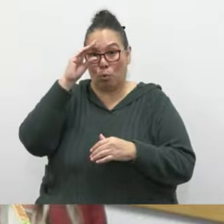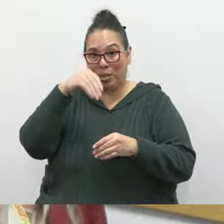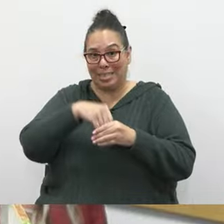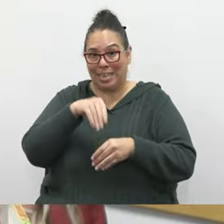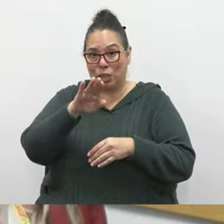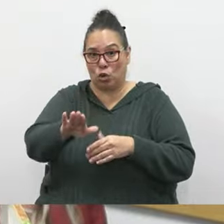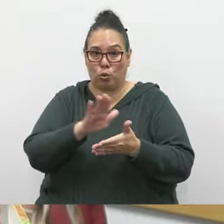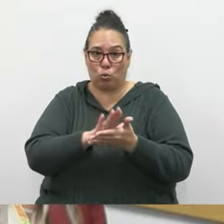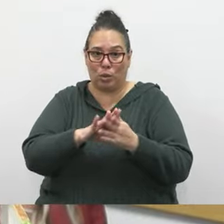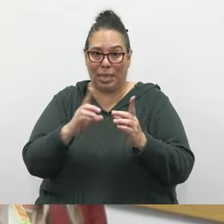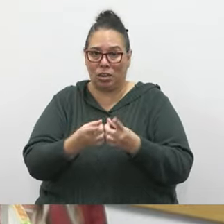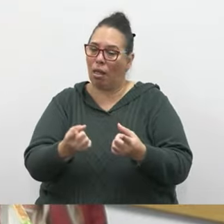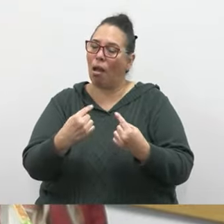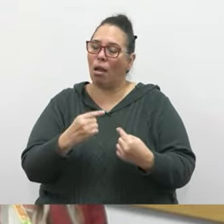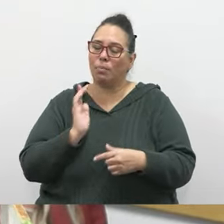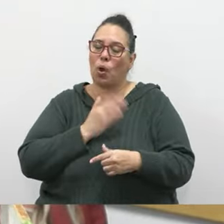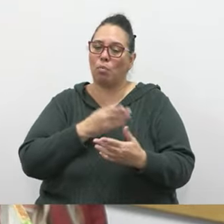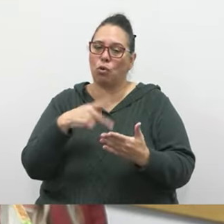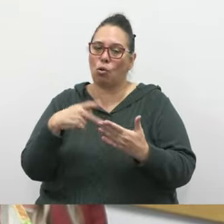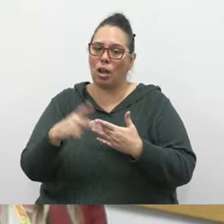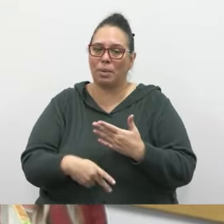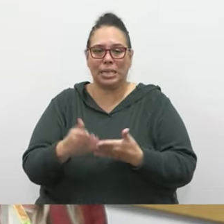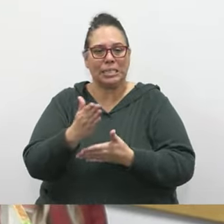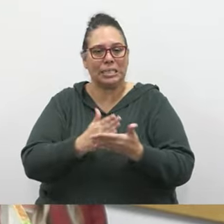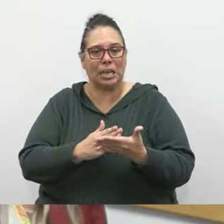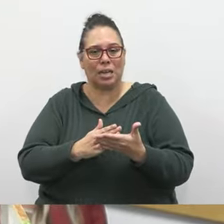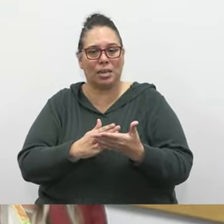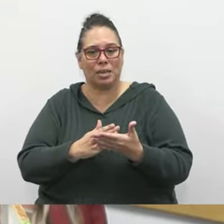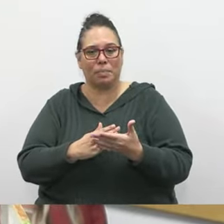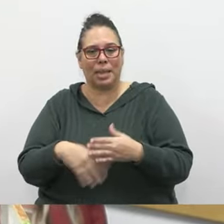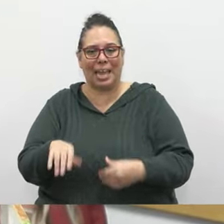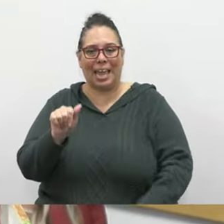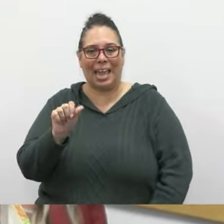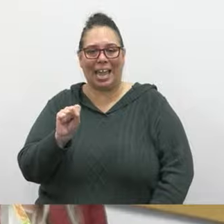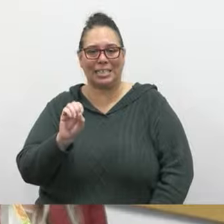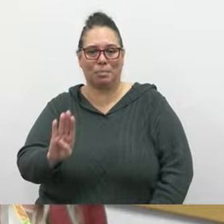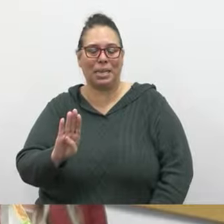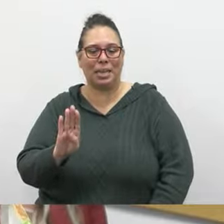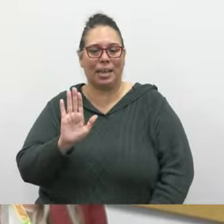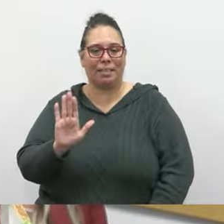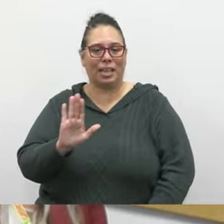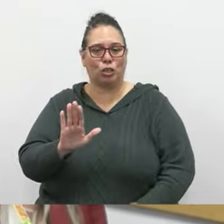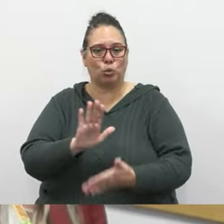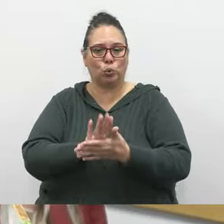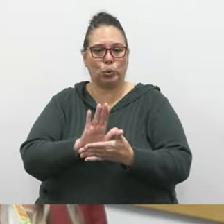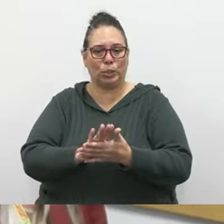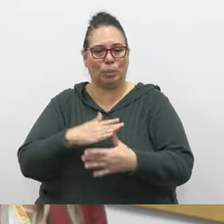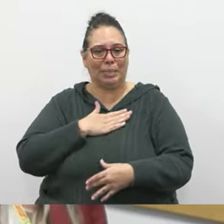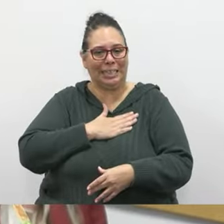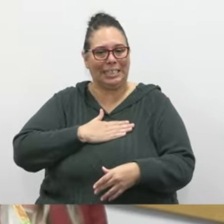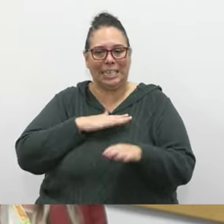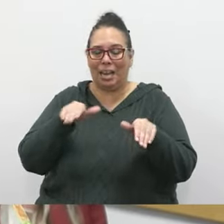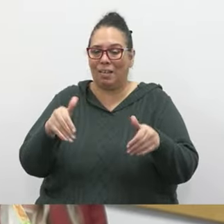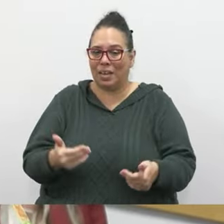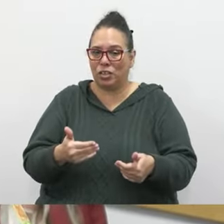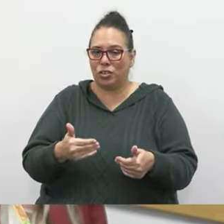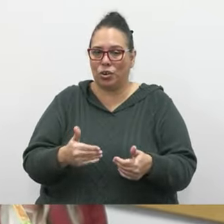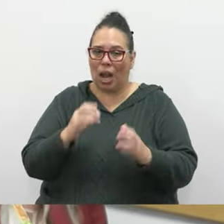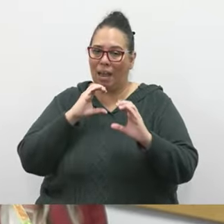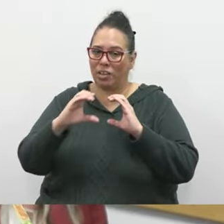do come and participate in our program, and some of them are even in their ASB at their respective schools. So please, I invite you to have